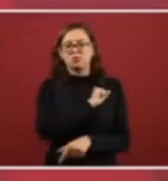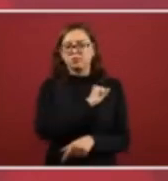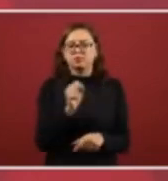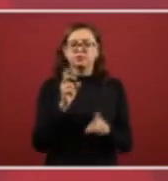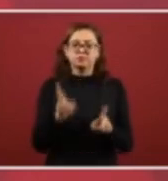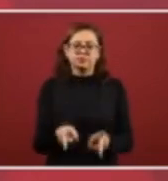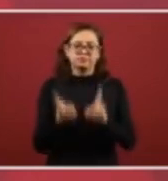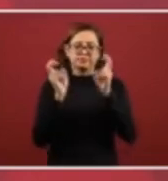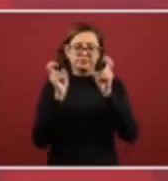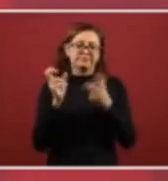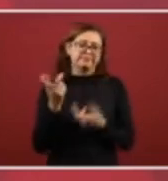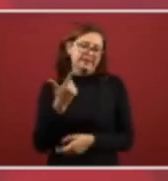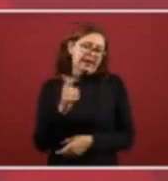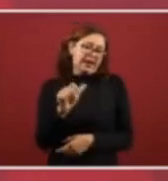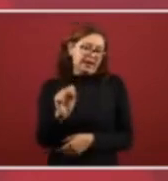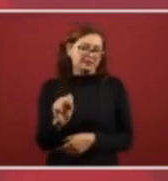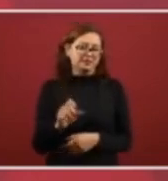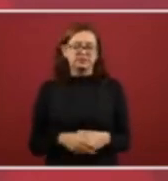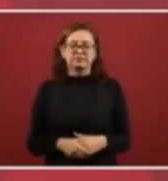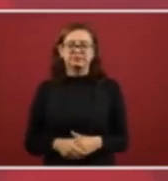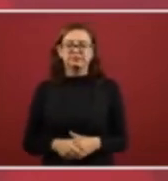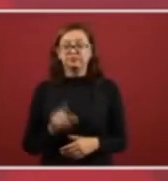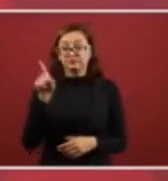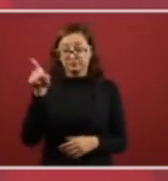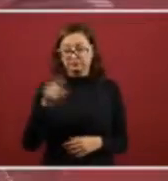of combustible in this case,